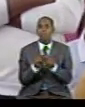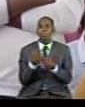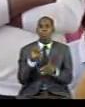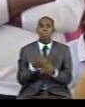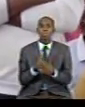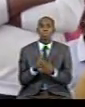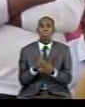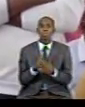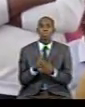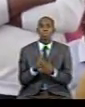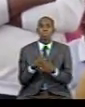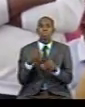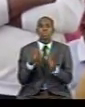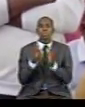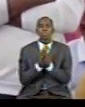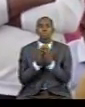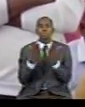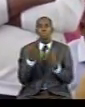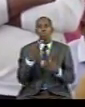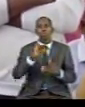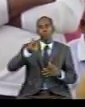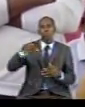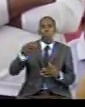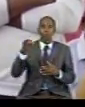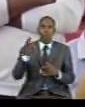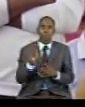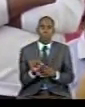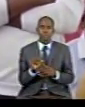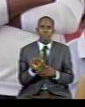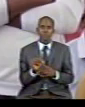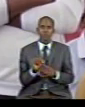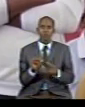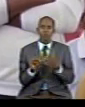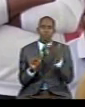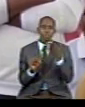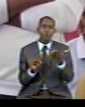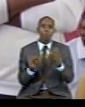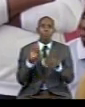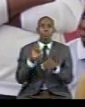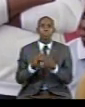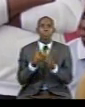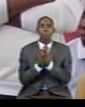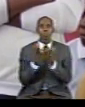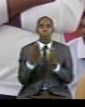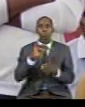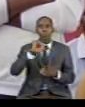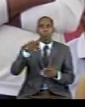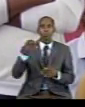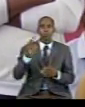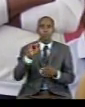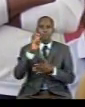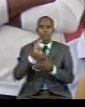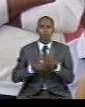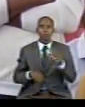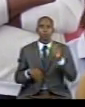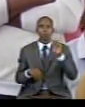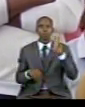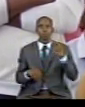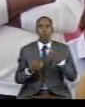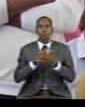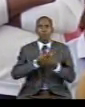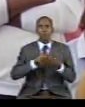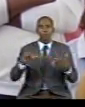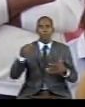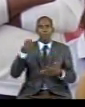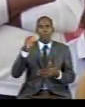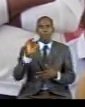in the book of John, there, John chapter 12, verse 19,